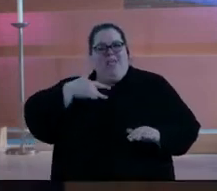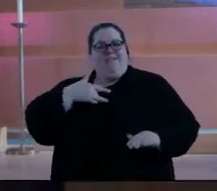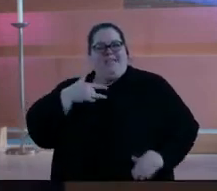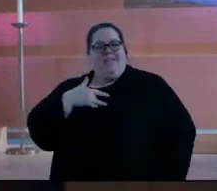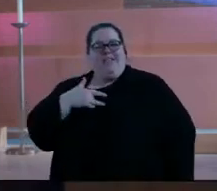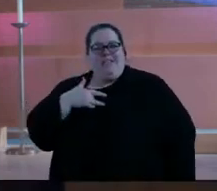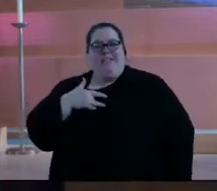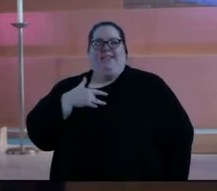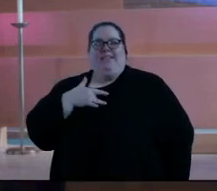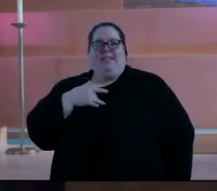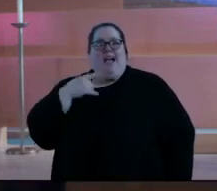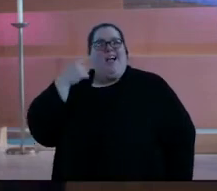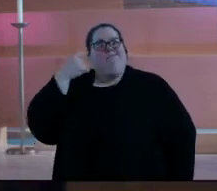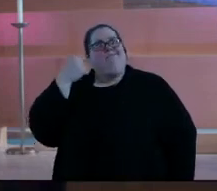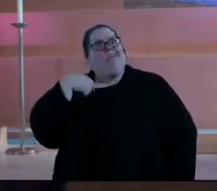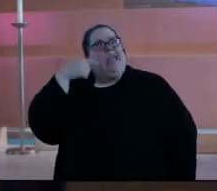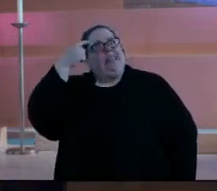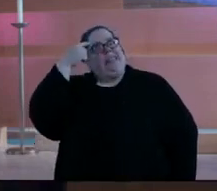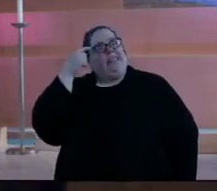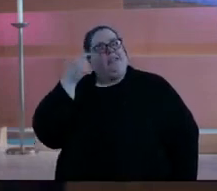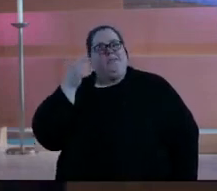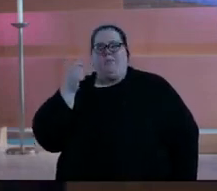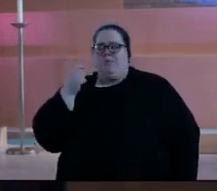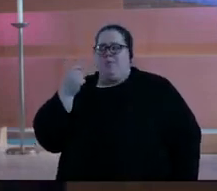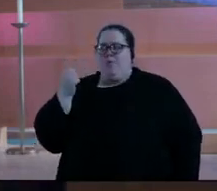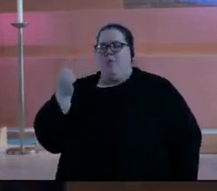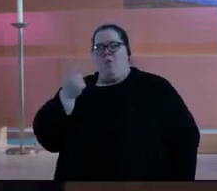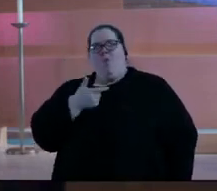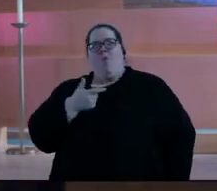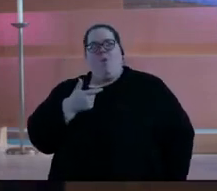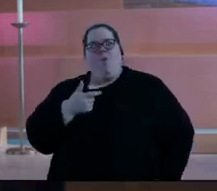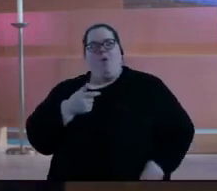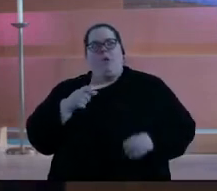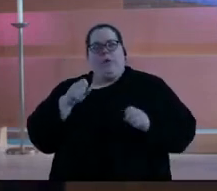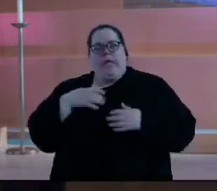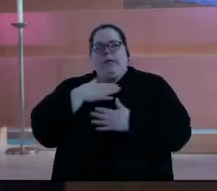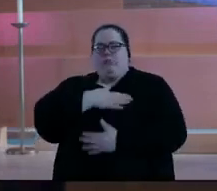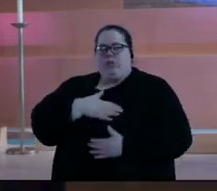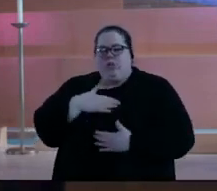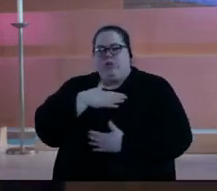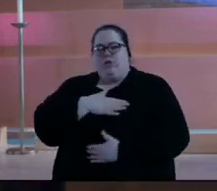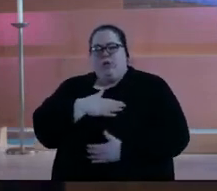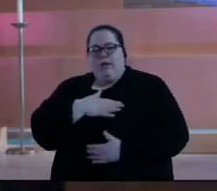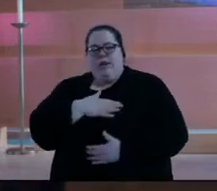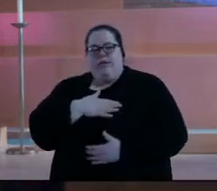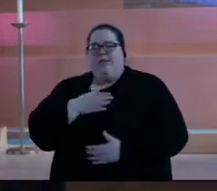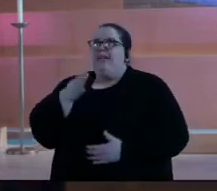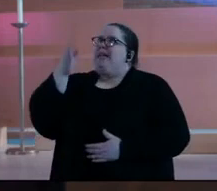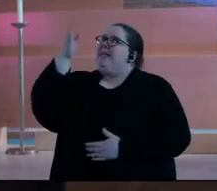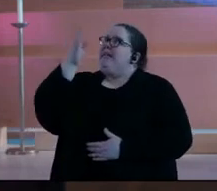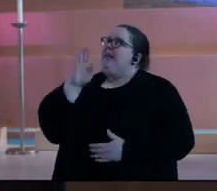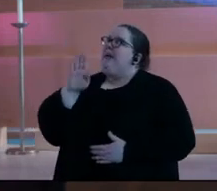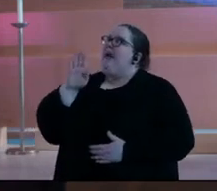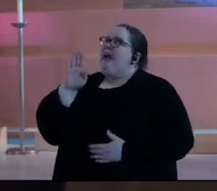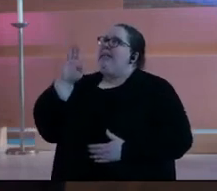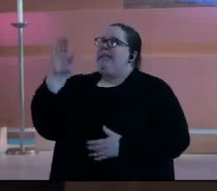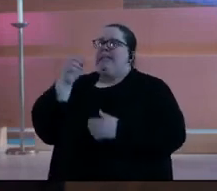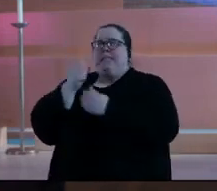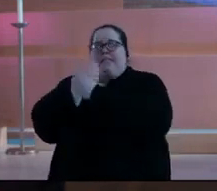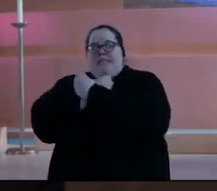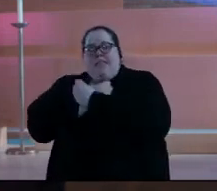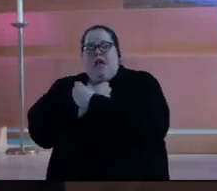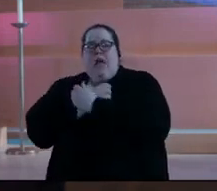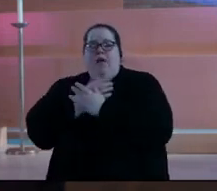And I think all of us can appreciate that love from God, right? Through other